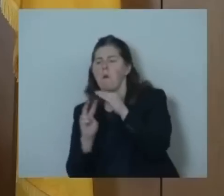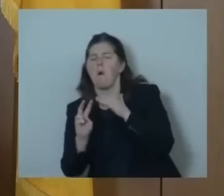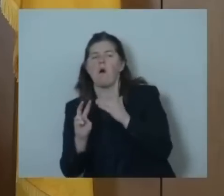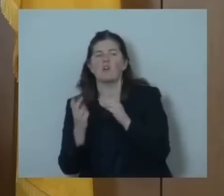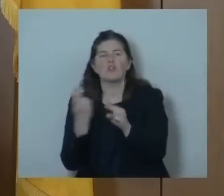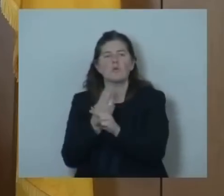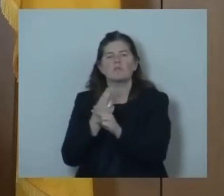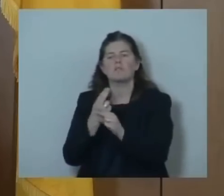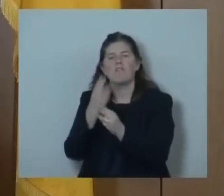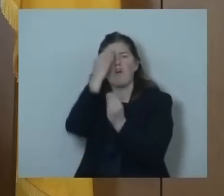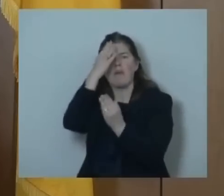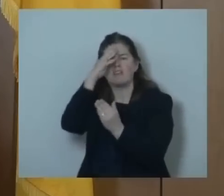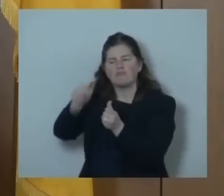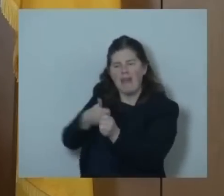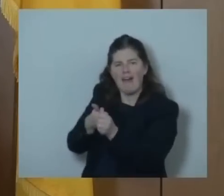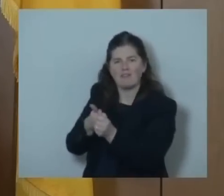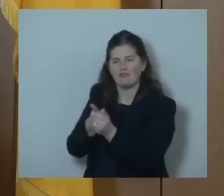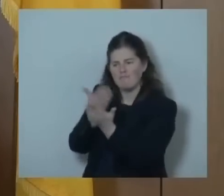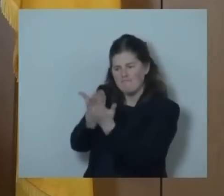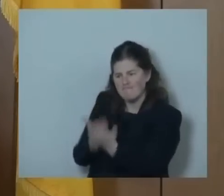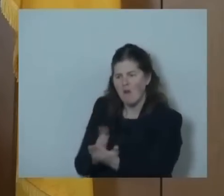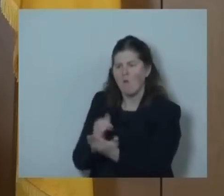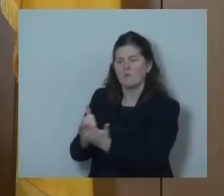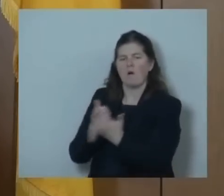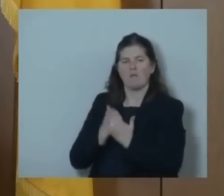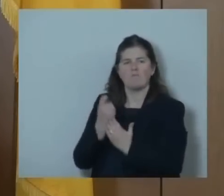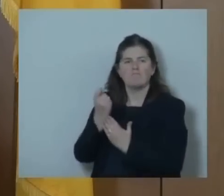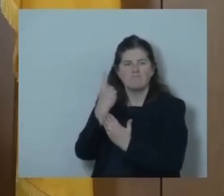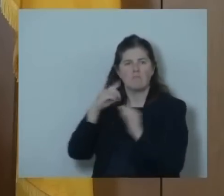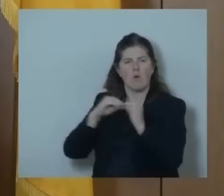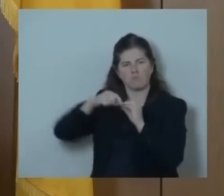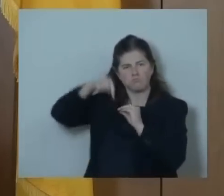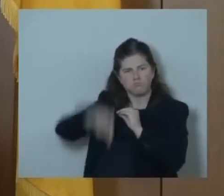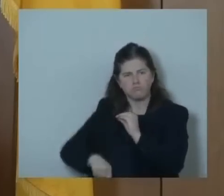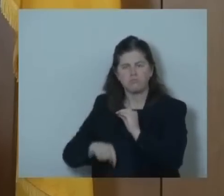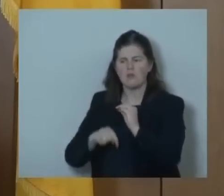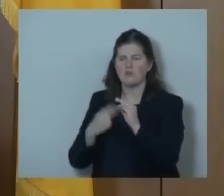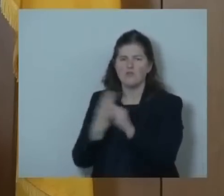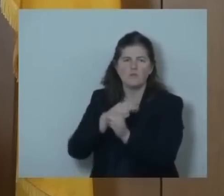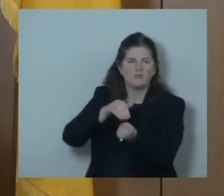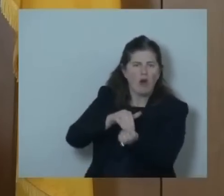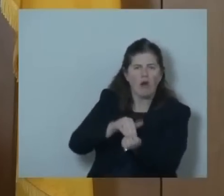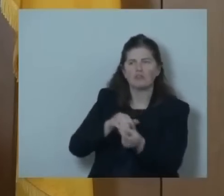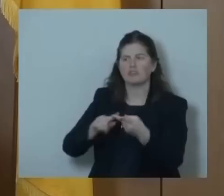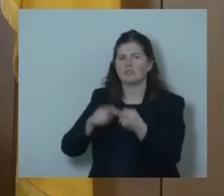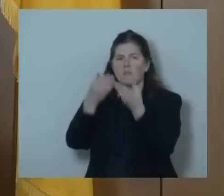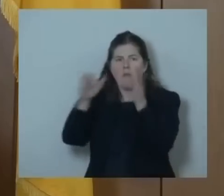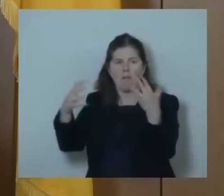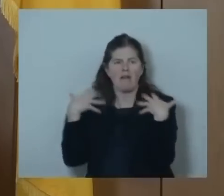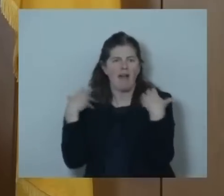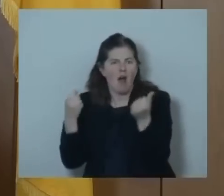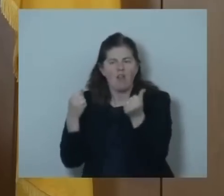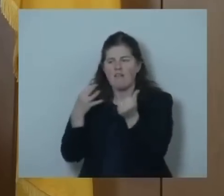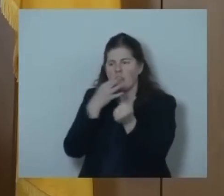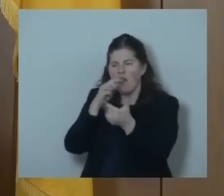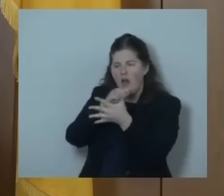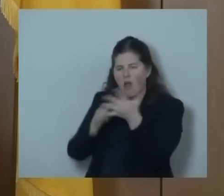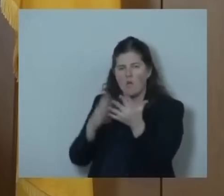with evidence-based practices and researchers and physicians and public health experts. But until you